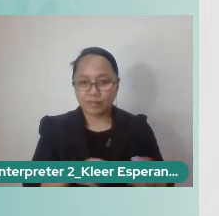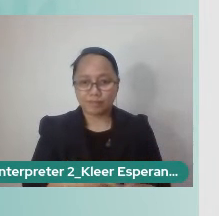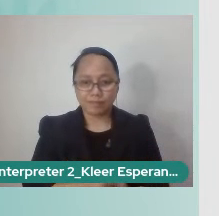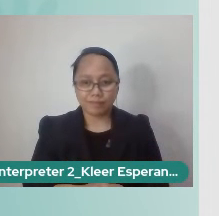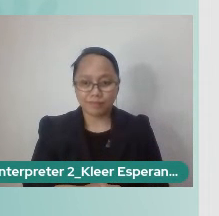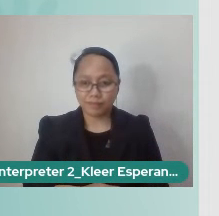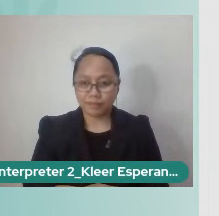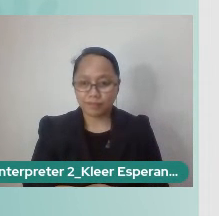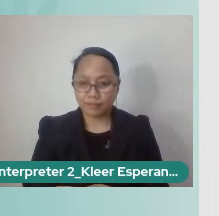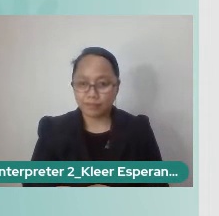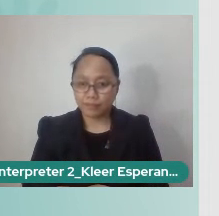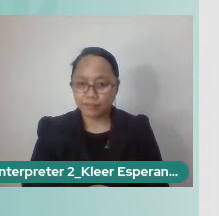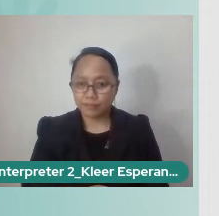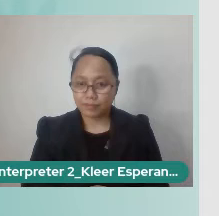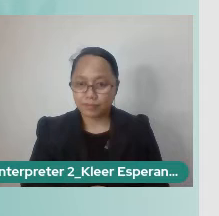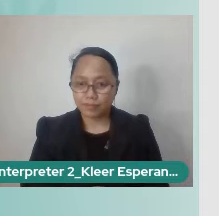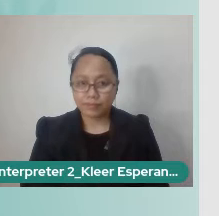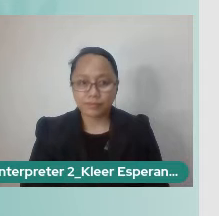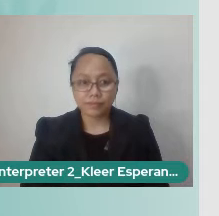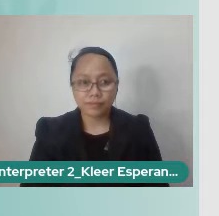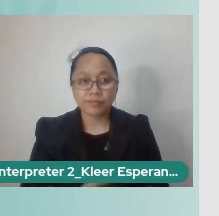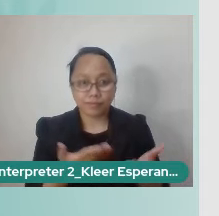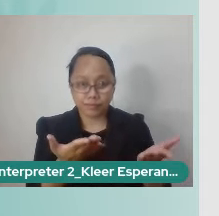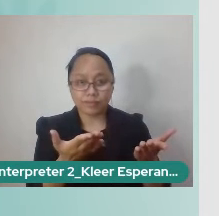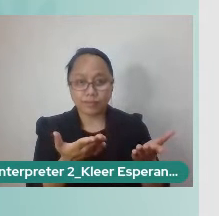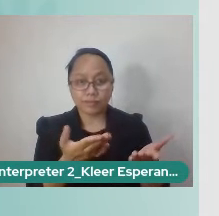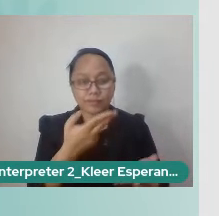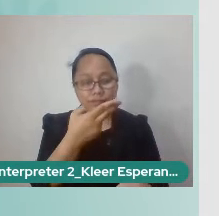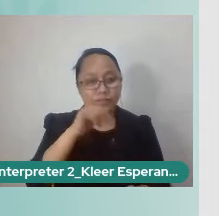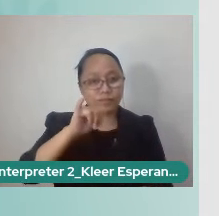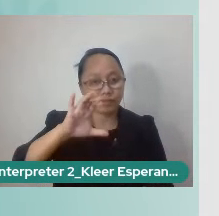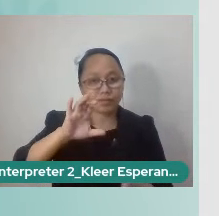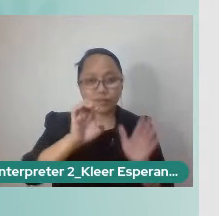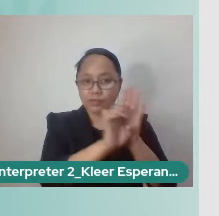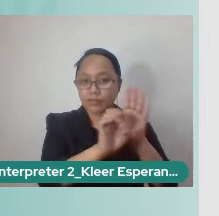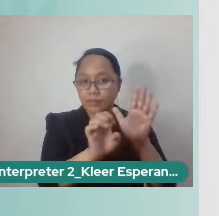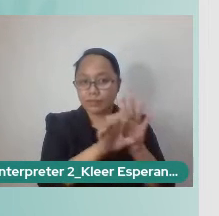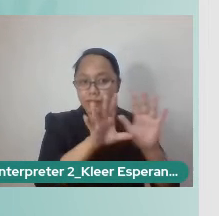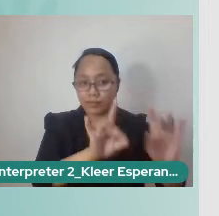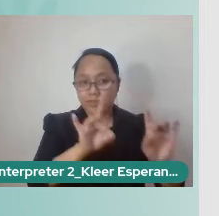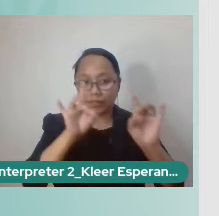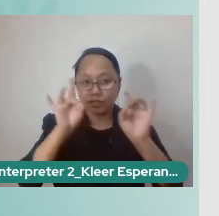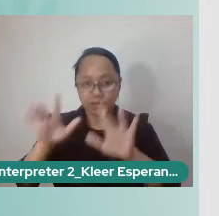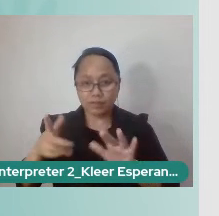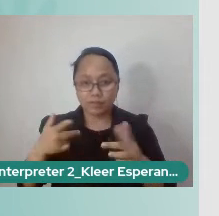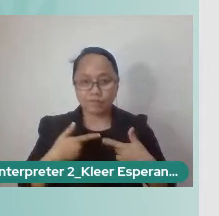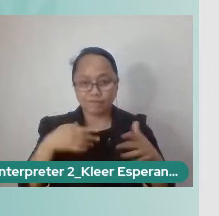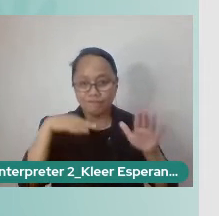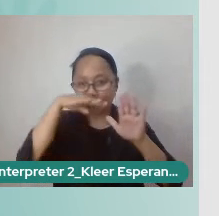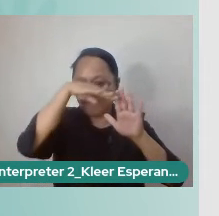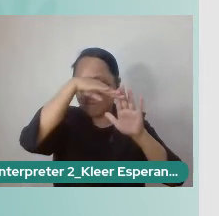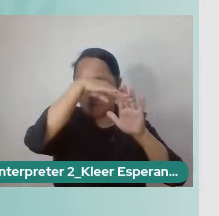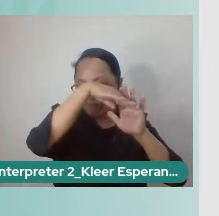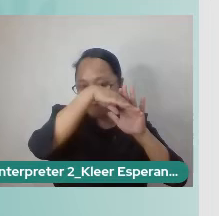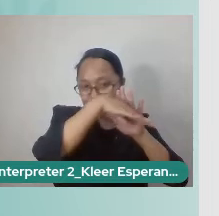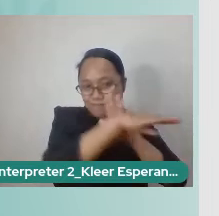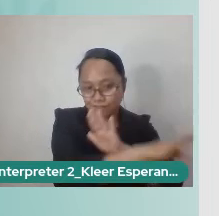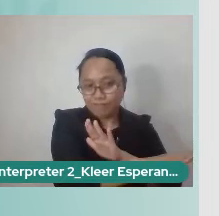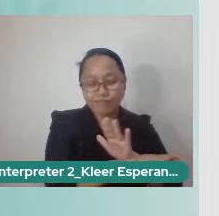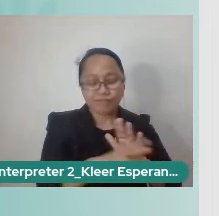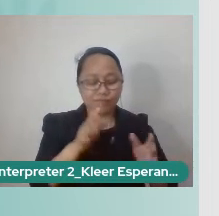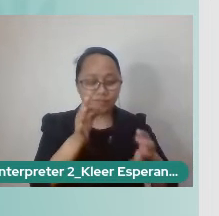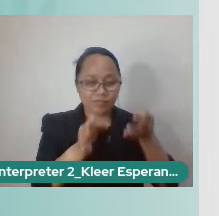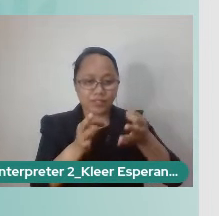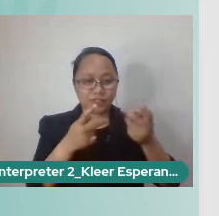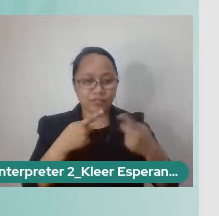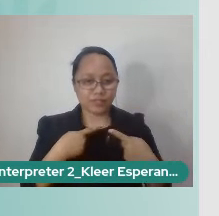So the combination of HPV vaccination and particularly the switch to HPV-based cervical screening has been really